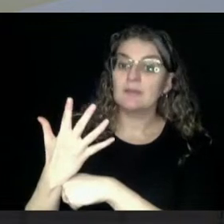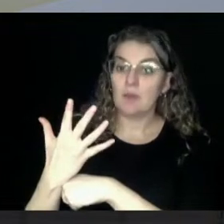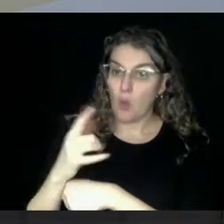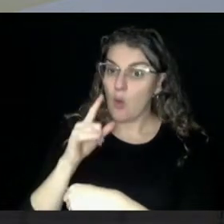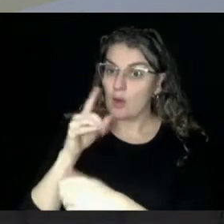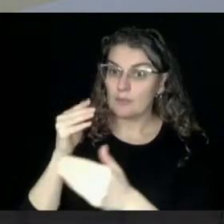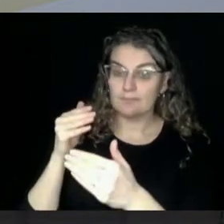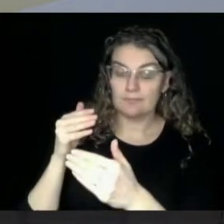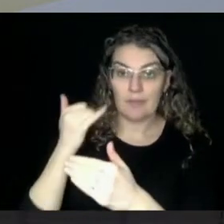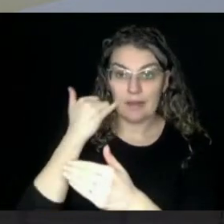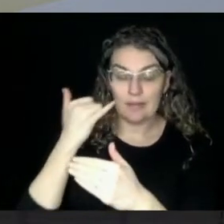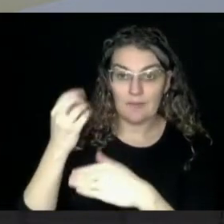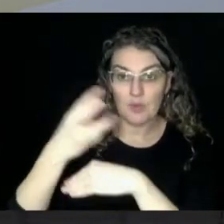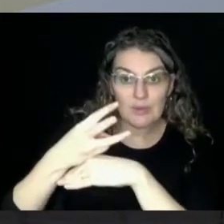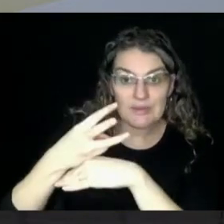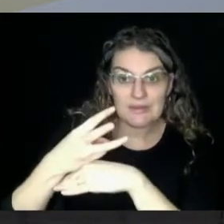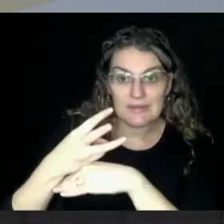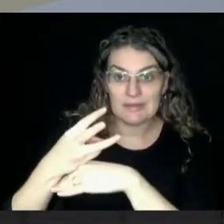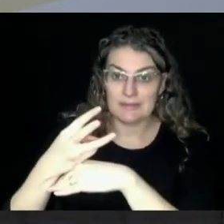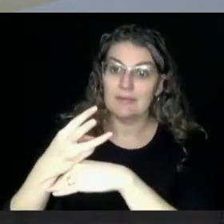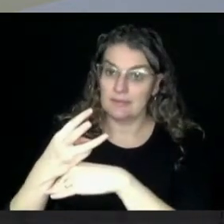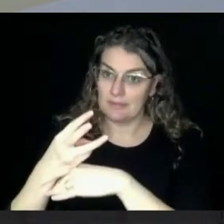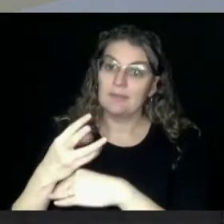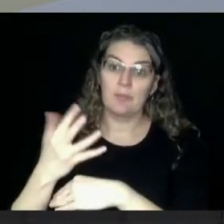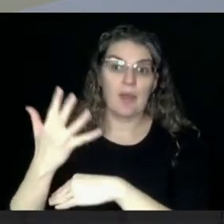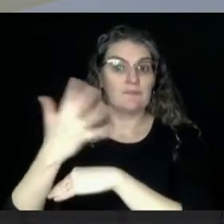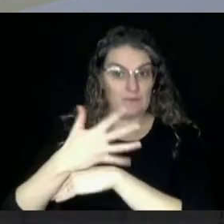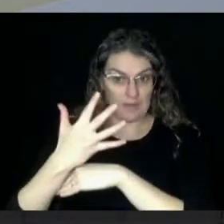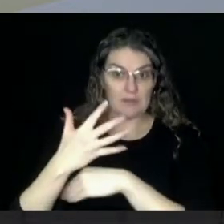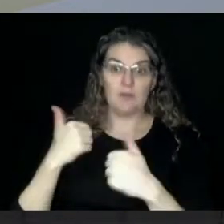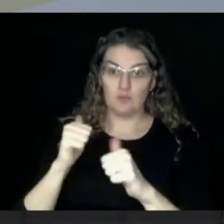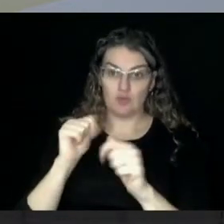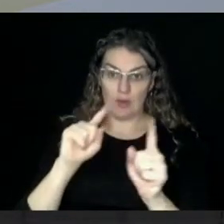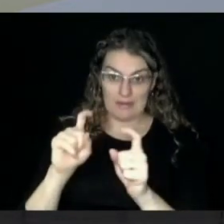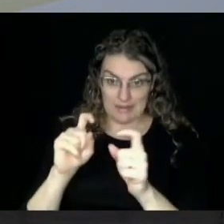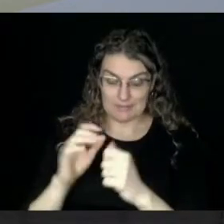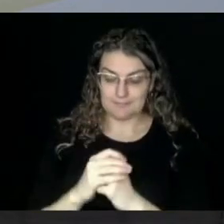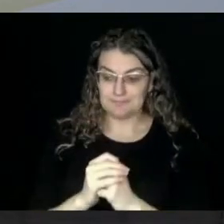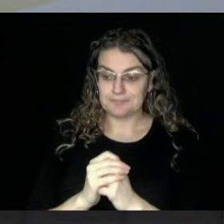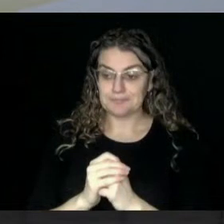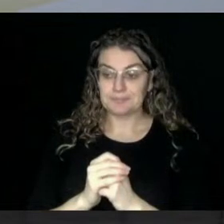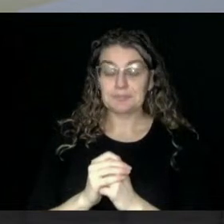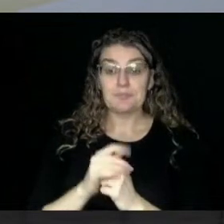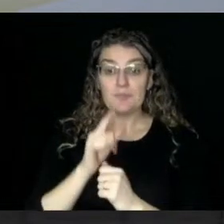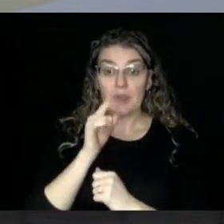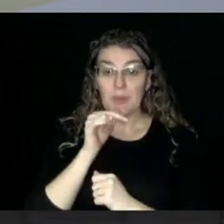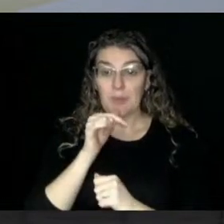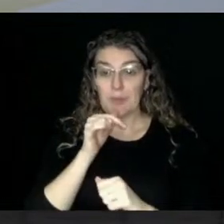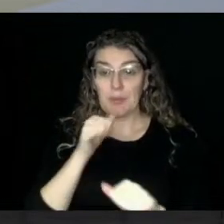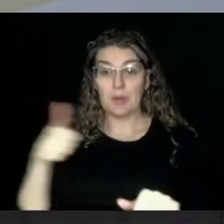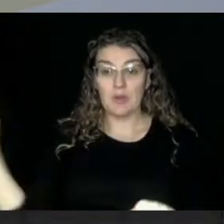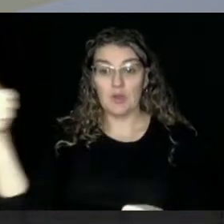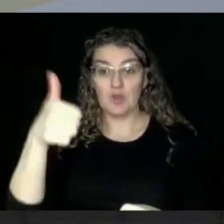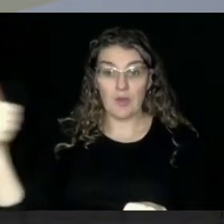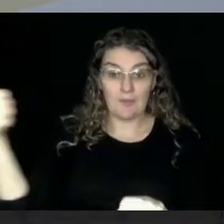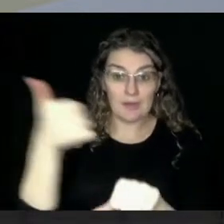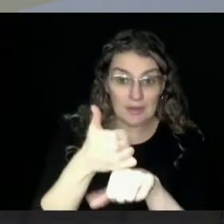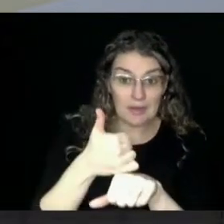permits. Work isolators who travel to PEI from outside the maritime provinces will be tested every 2nd